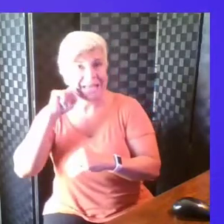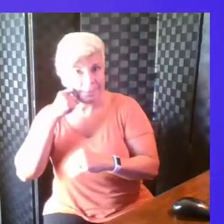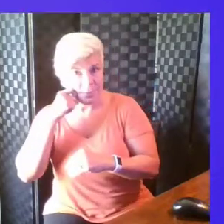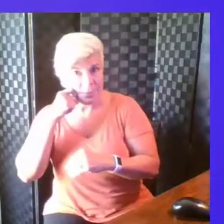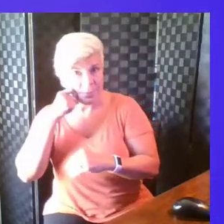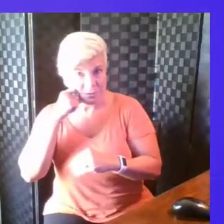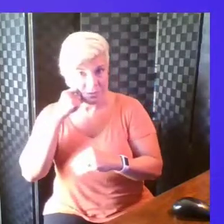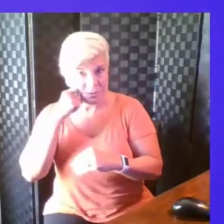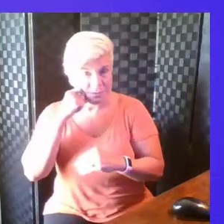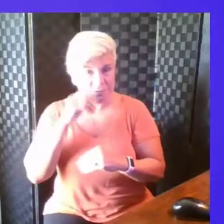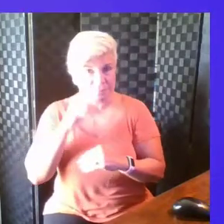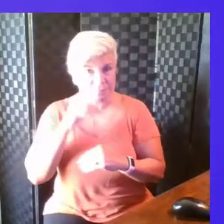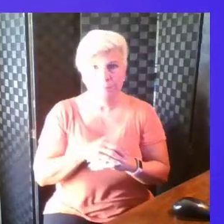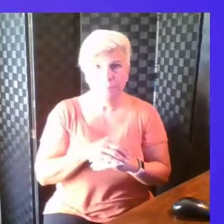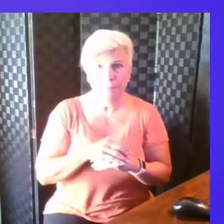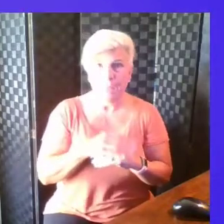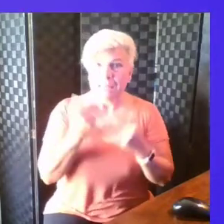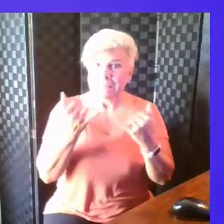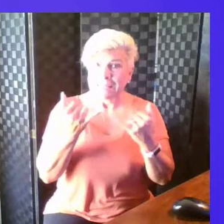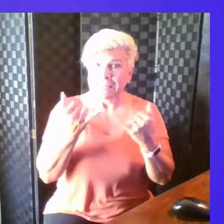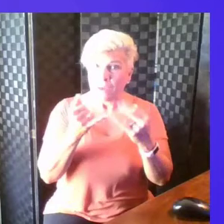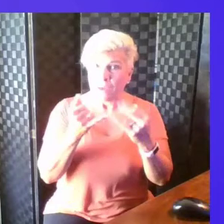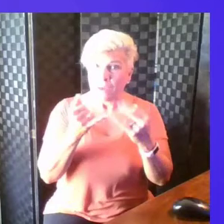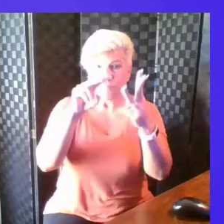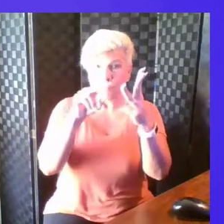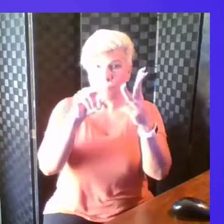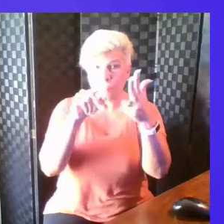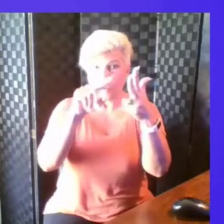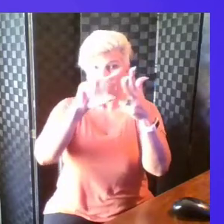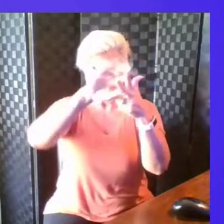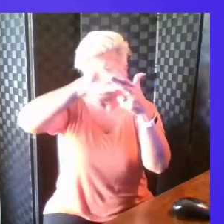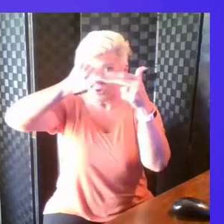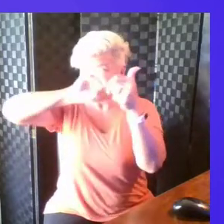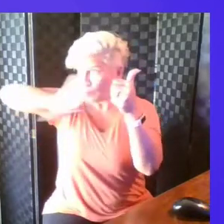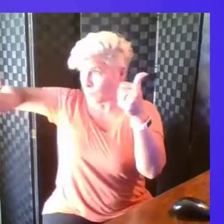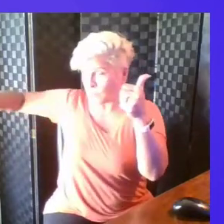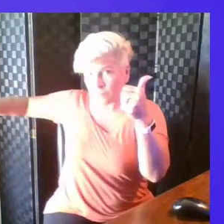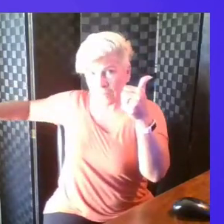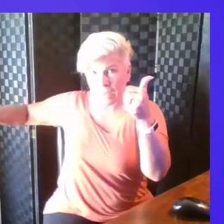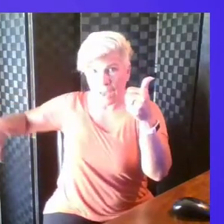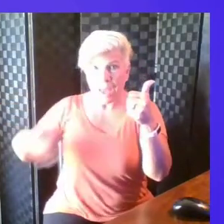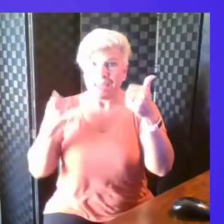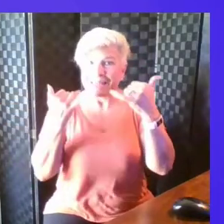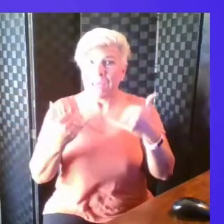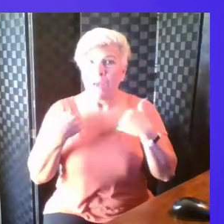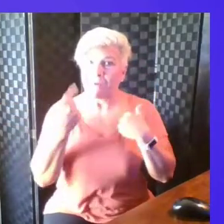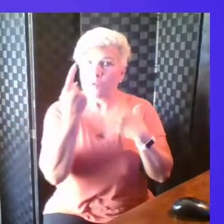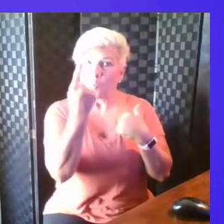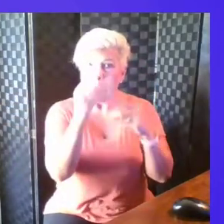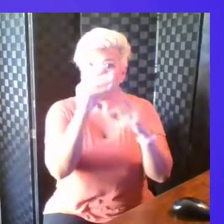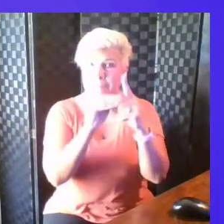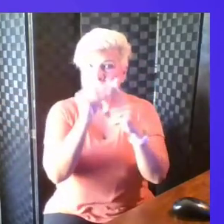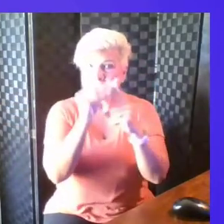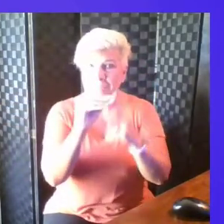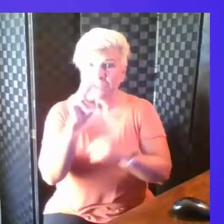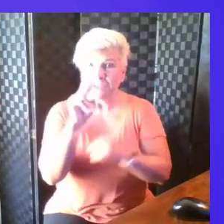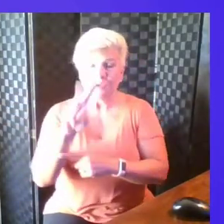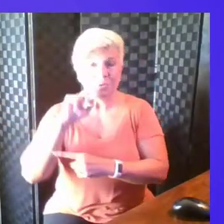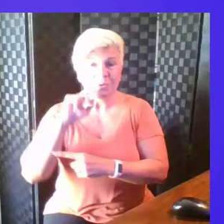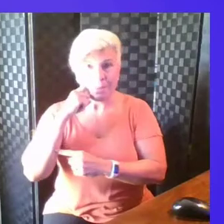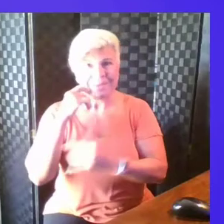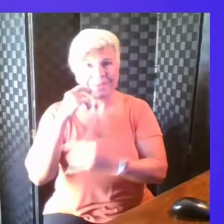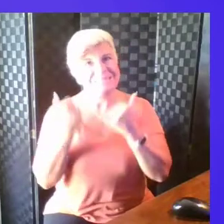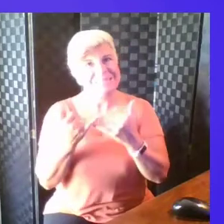Now we don't have as many bananas. We have 1 banana and 2 apples. Now there are fewer or